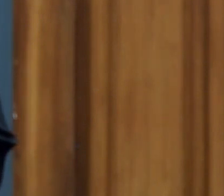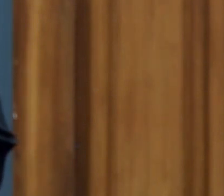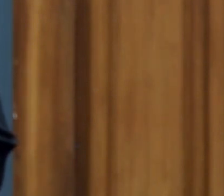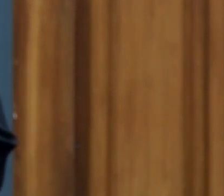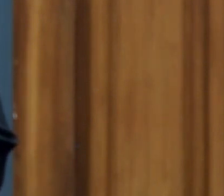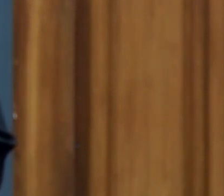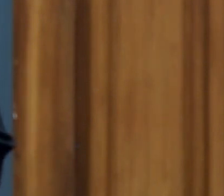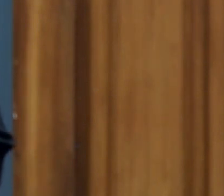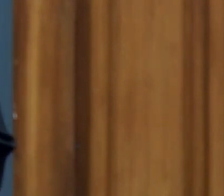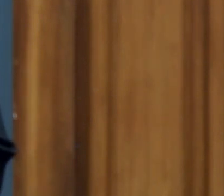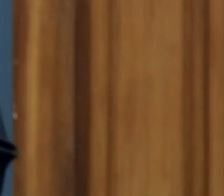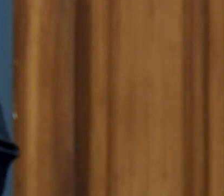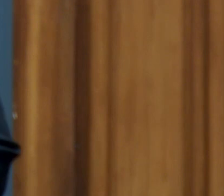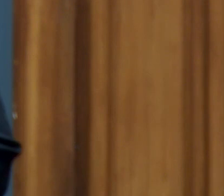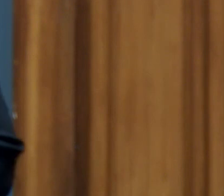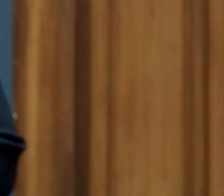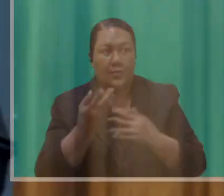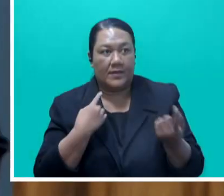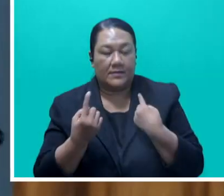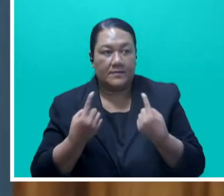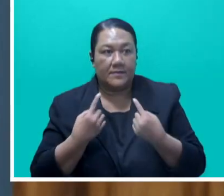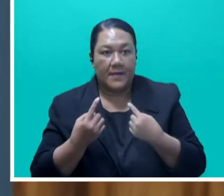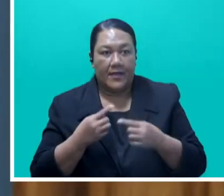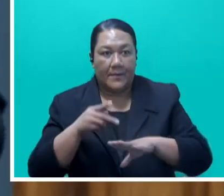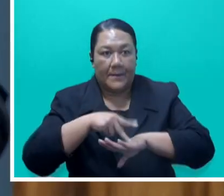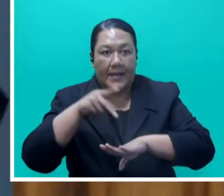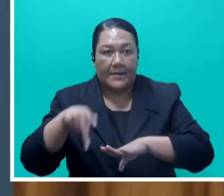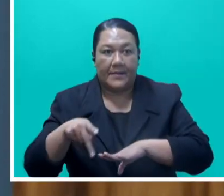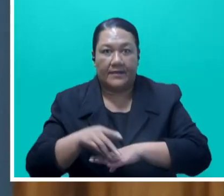Parliament Facebook Live. Misaya Nravinaka.